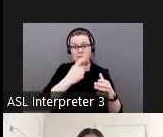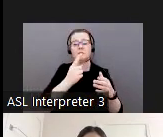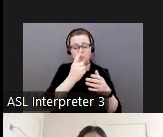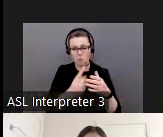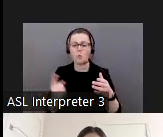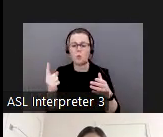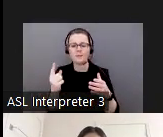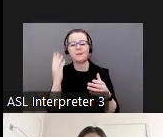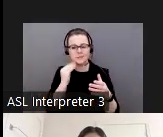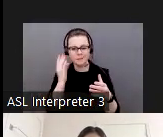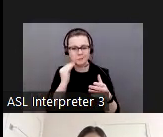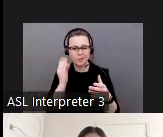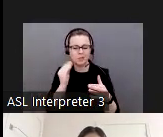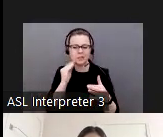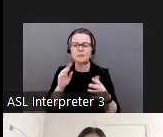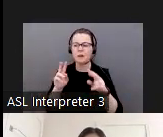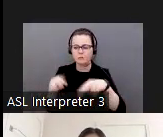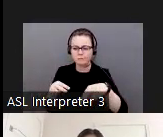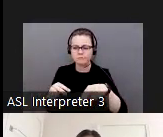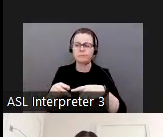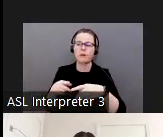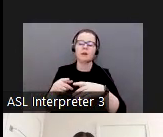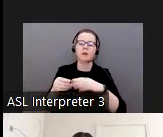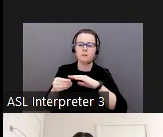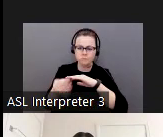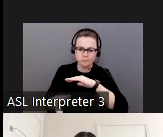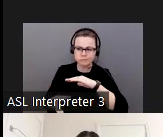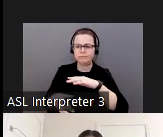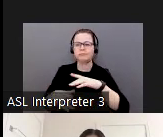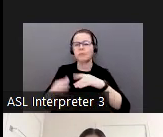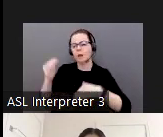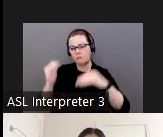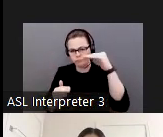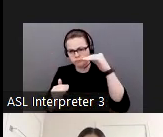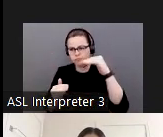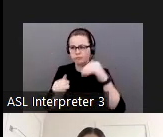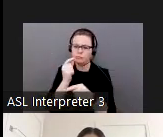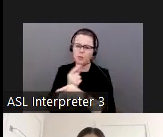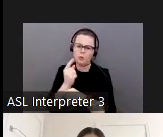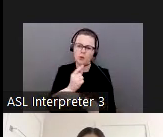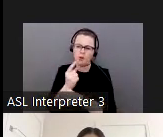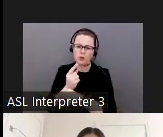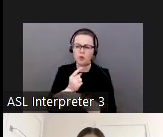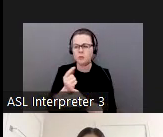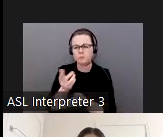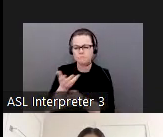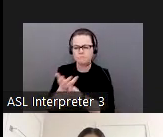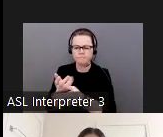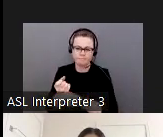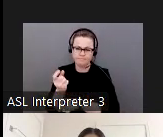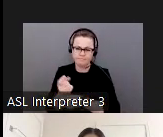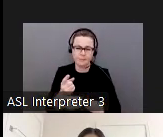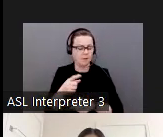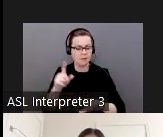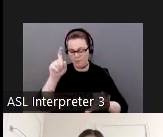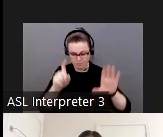or abuse each year. Oh, my bad. I scrolled down too fast. In terms